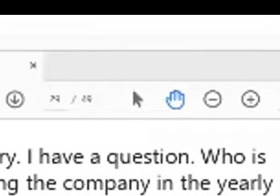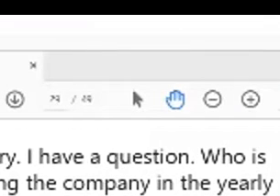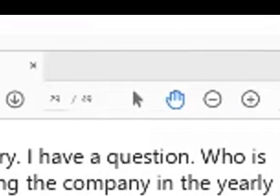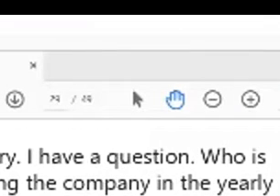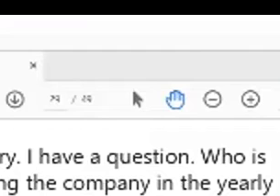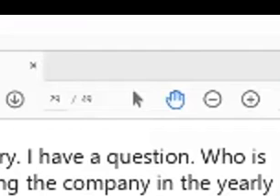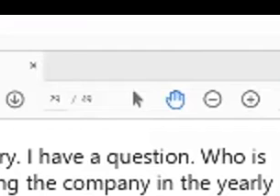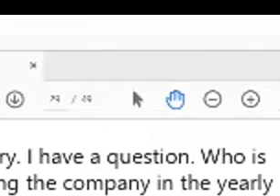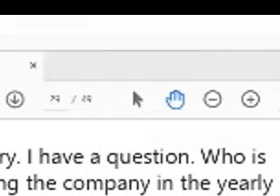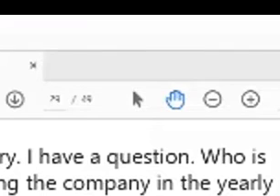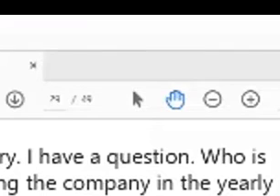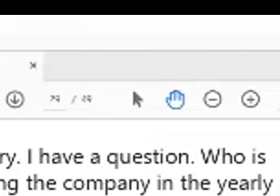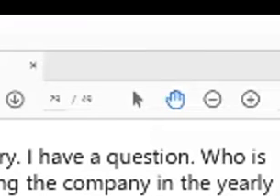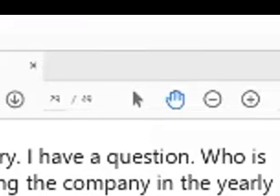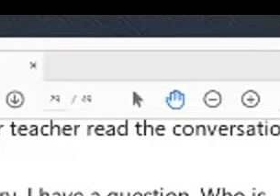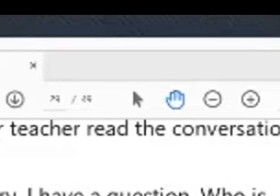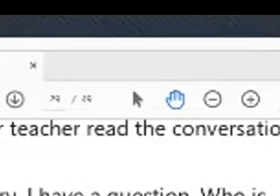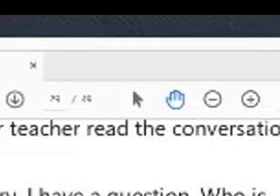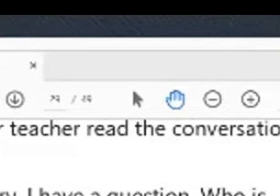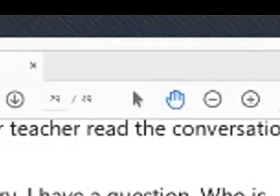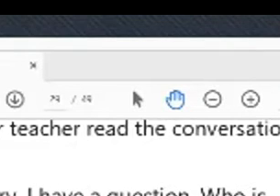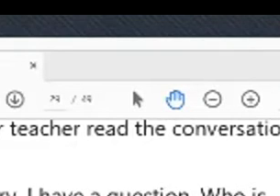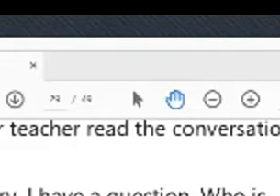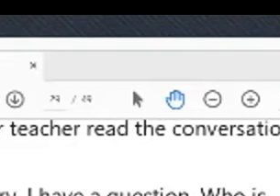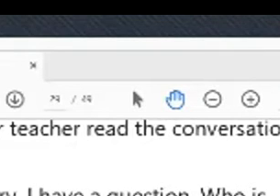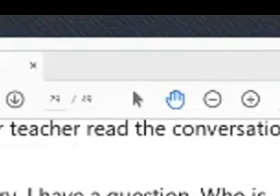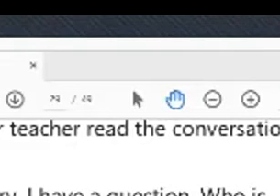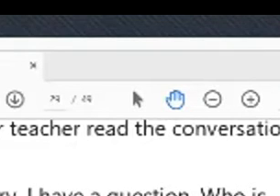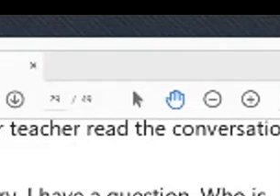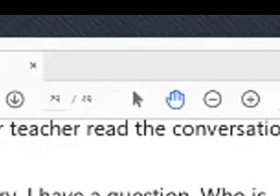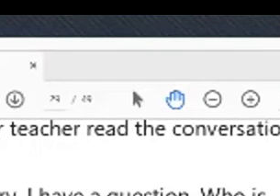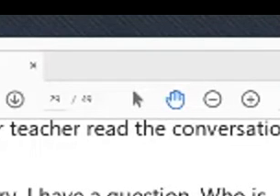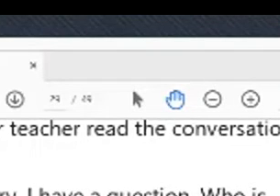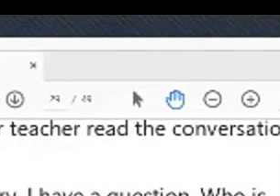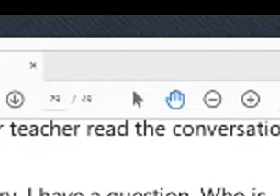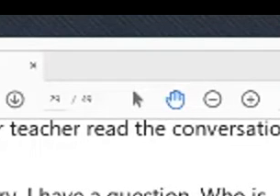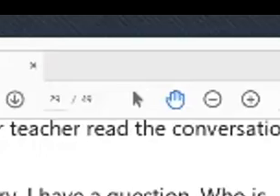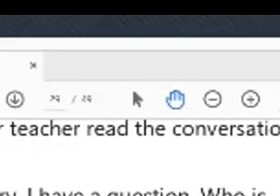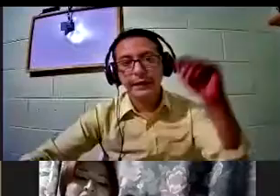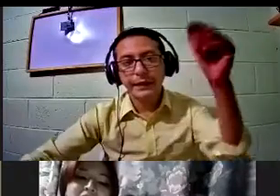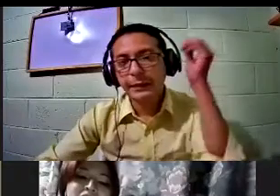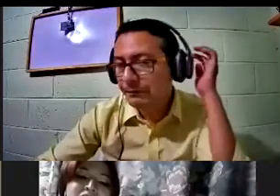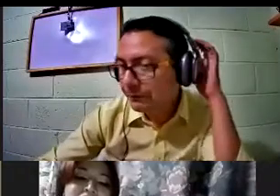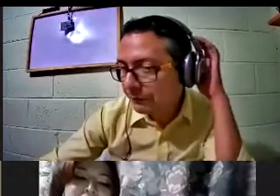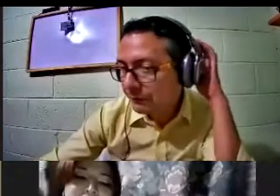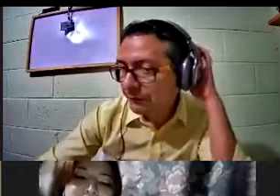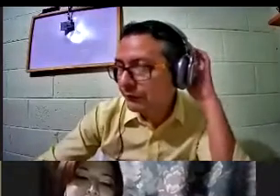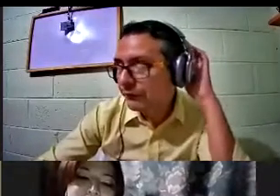Okay. First, guys, we are going to practice the conversation. I send it to you already.